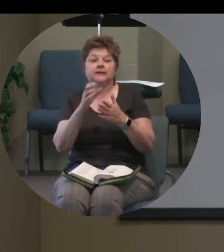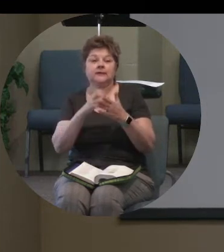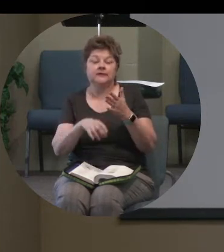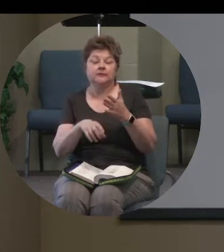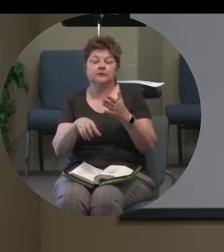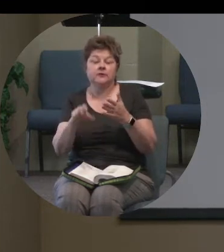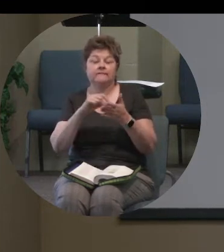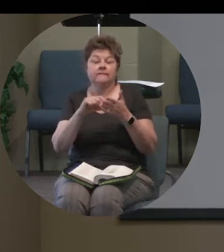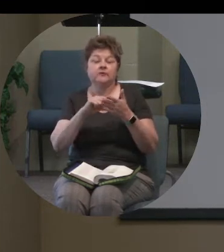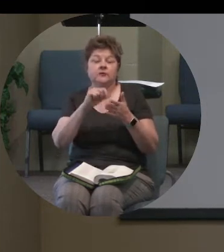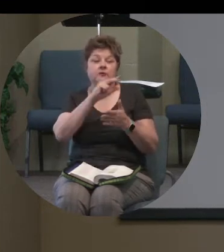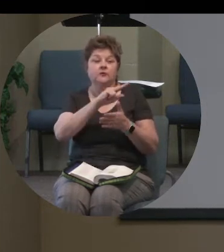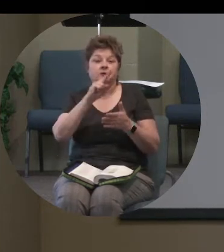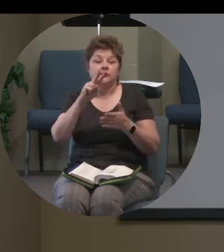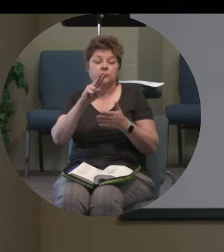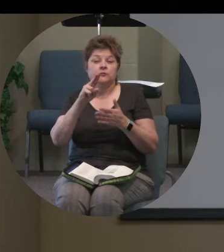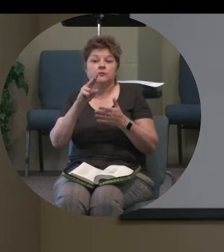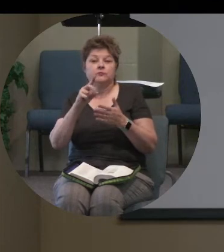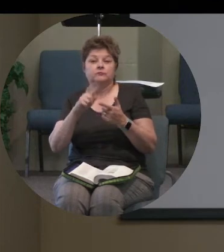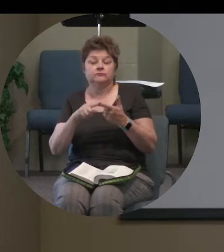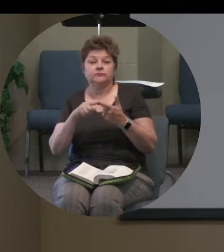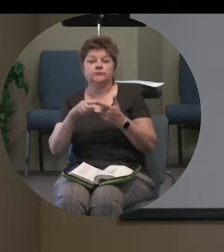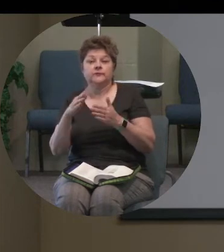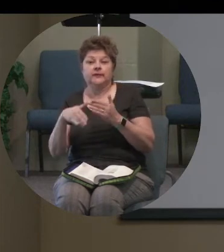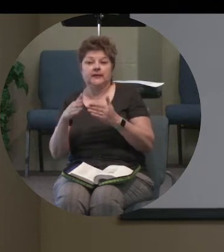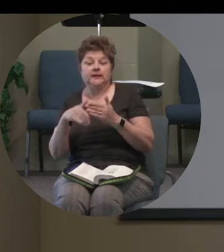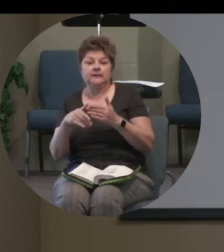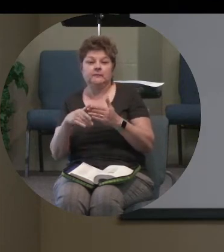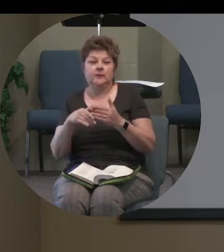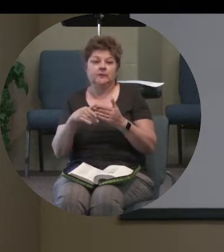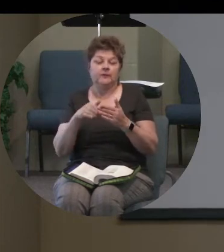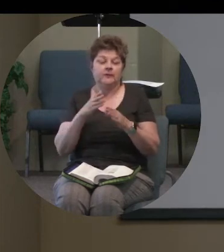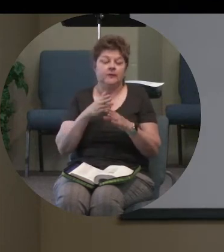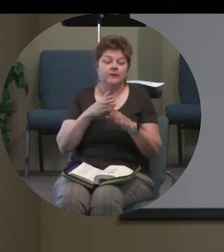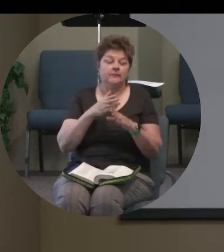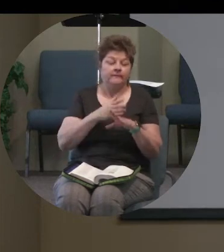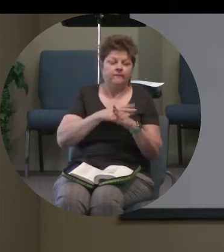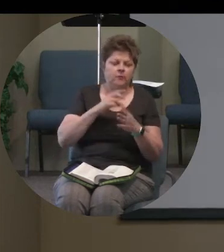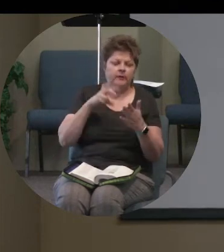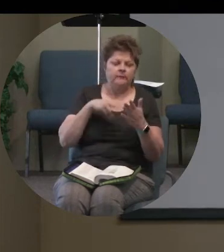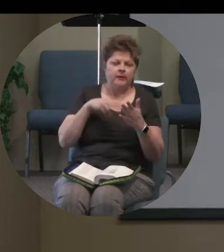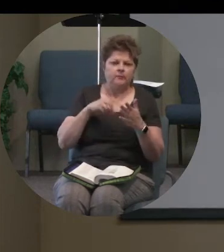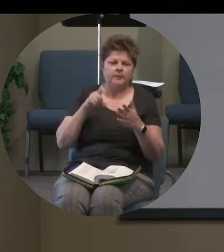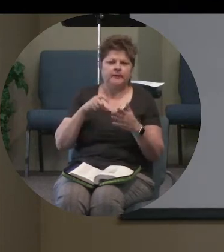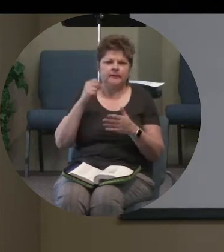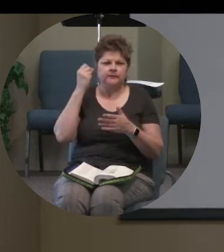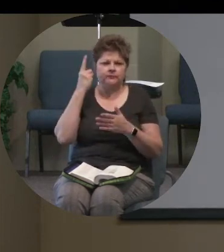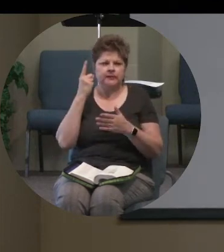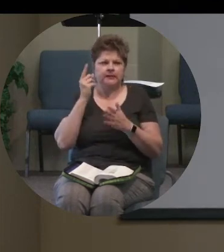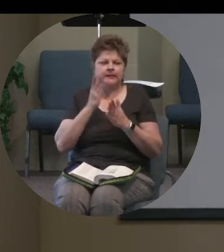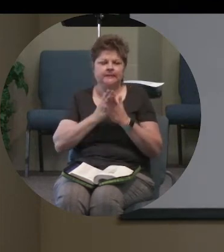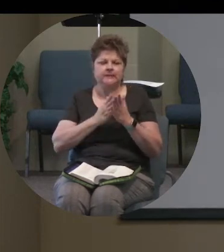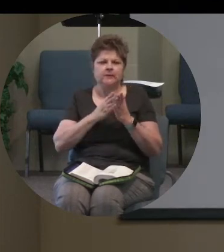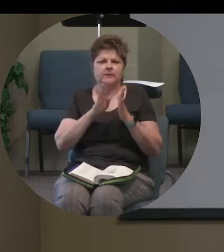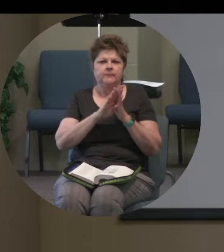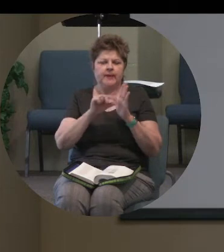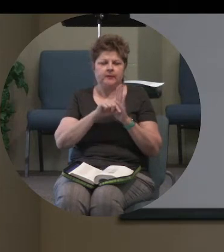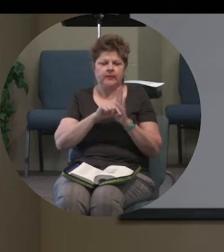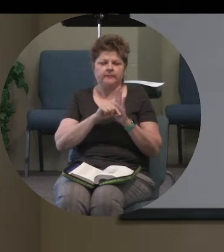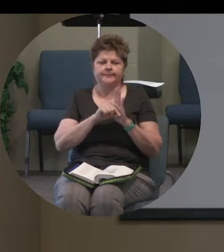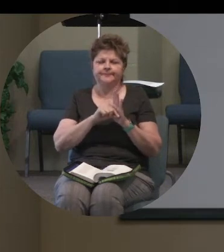end. But before we go there, we need to understand more of the background before we read this. So if you flip back a page or two,